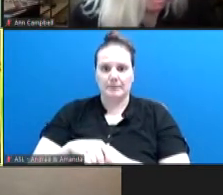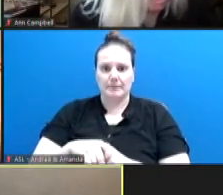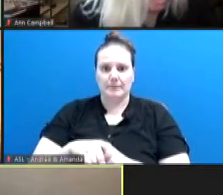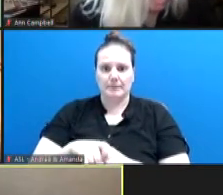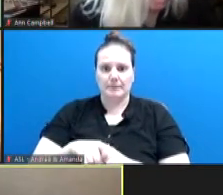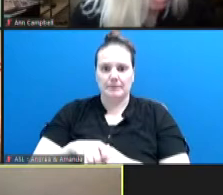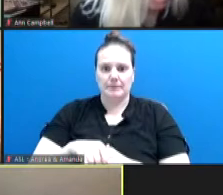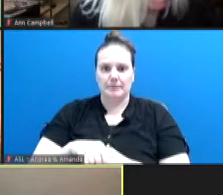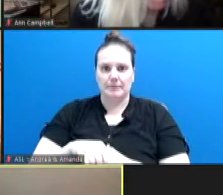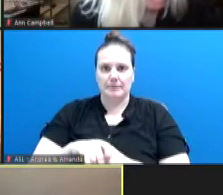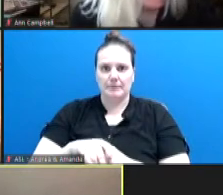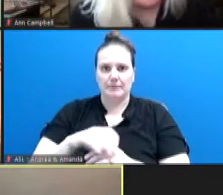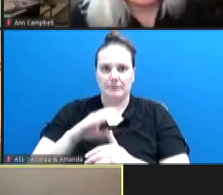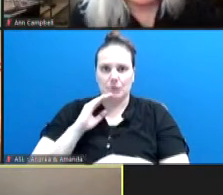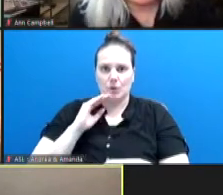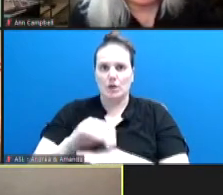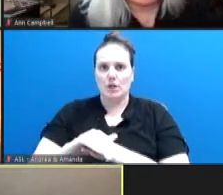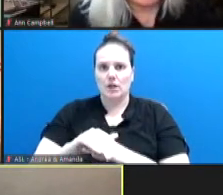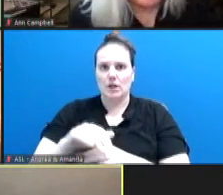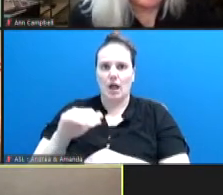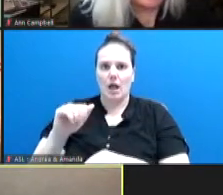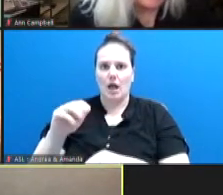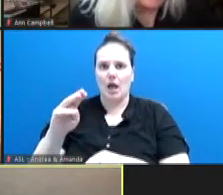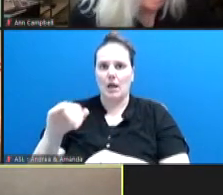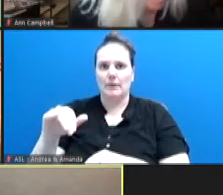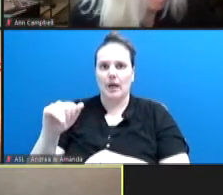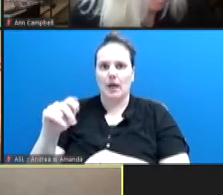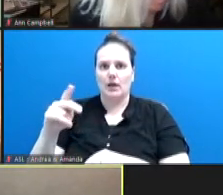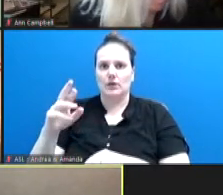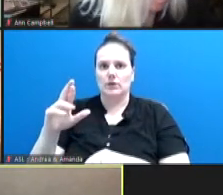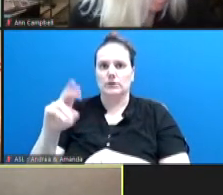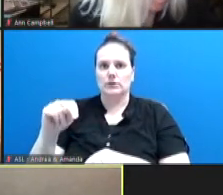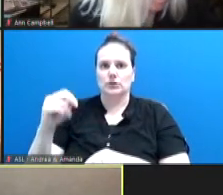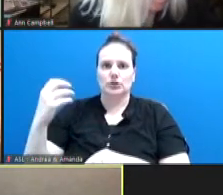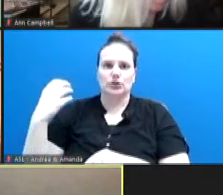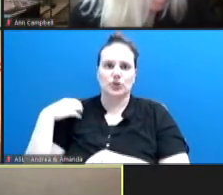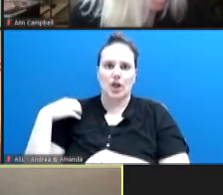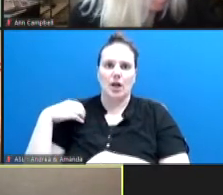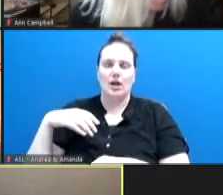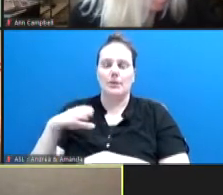Yes, good evening, everyone. Amy Anderson here, chair of the Behavioral Health Subcommittee.